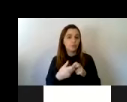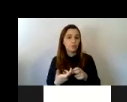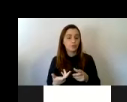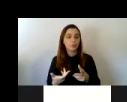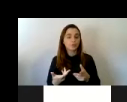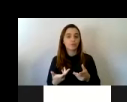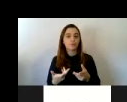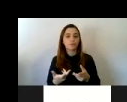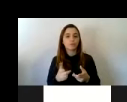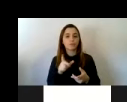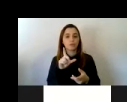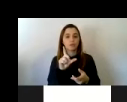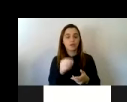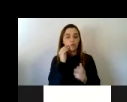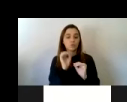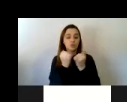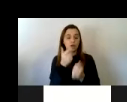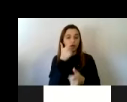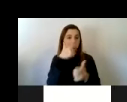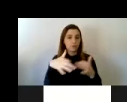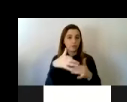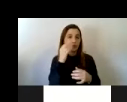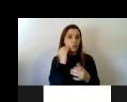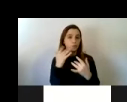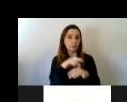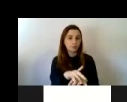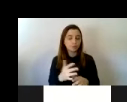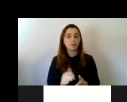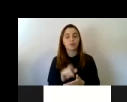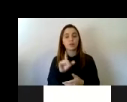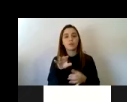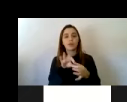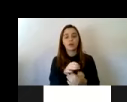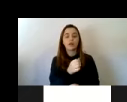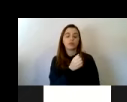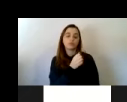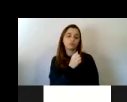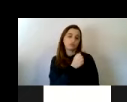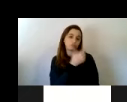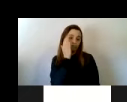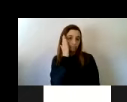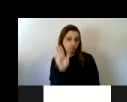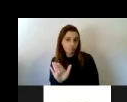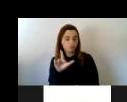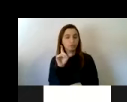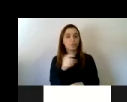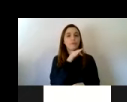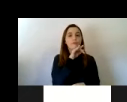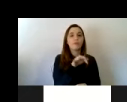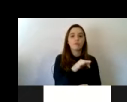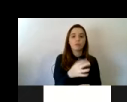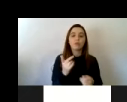engagement in civil society, question about accommodations, family and parentalship, and